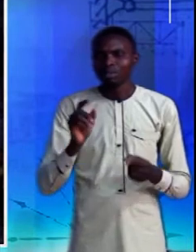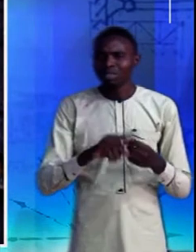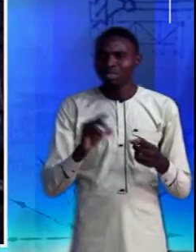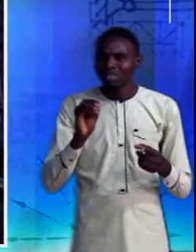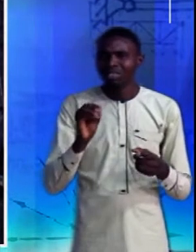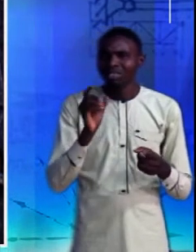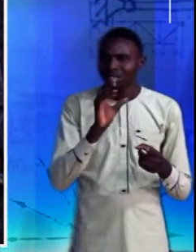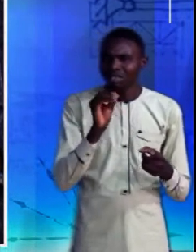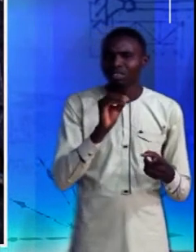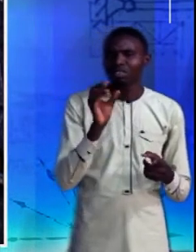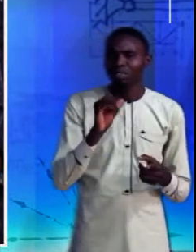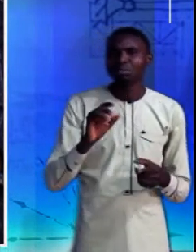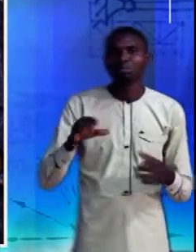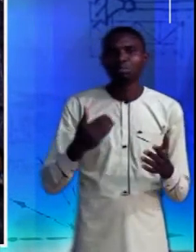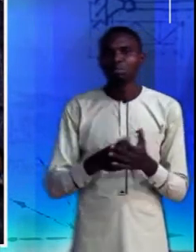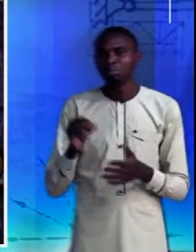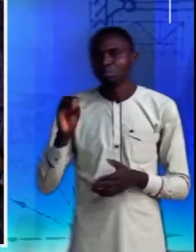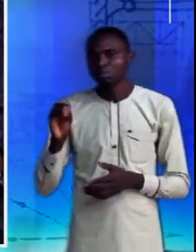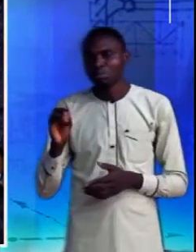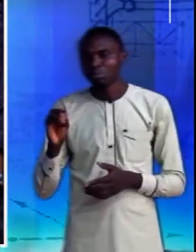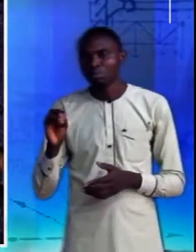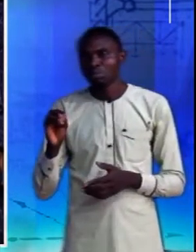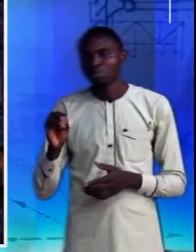the break